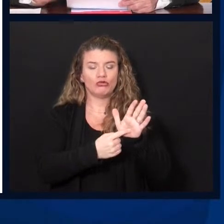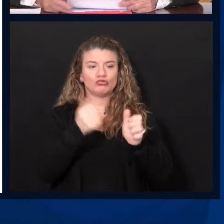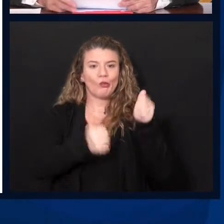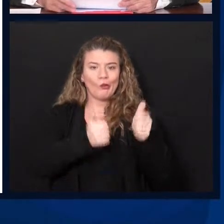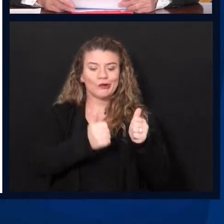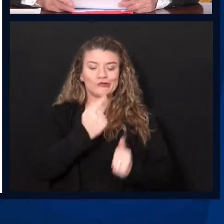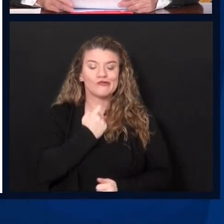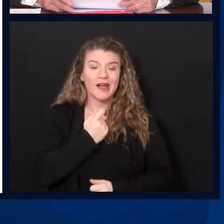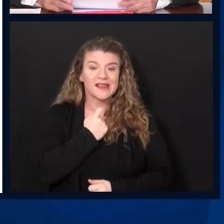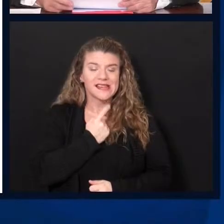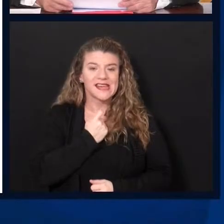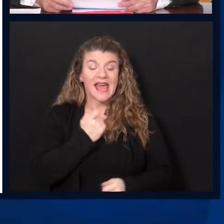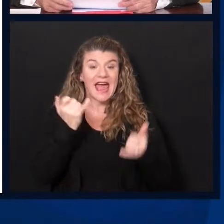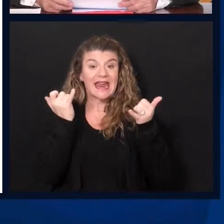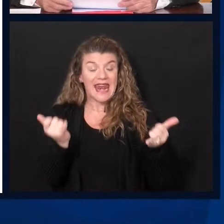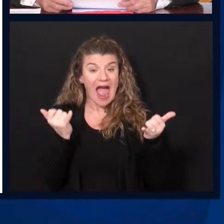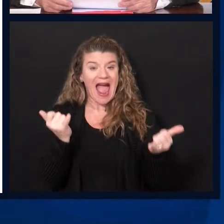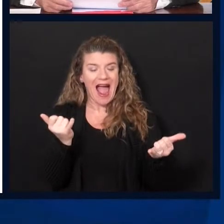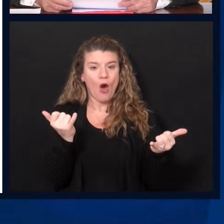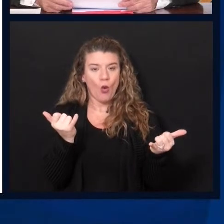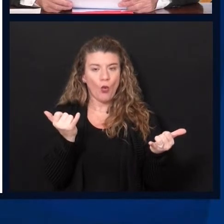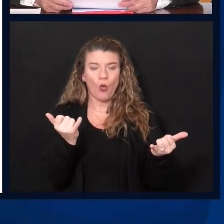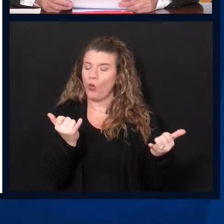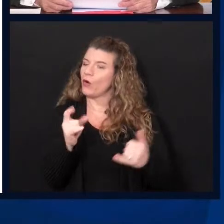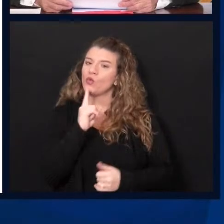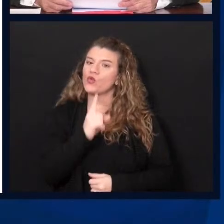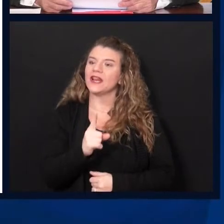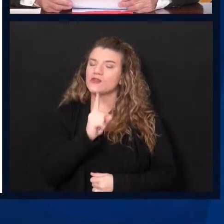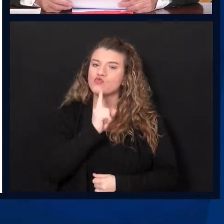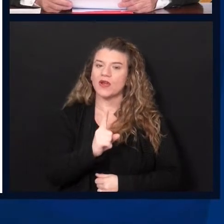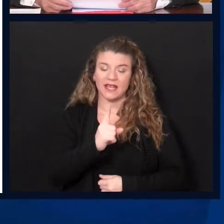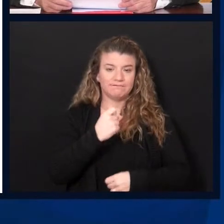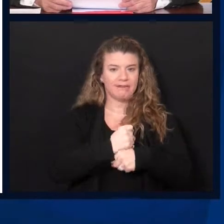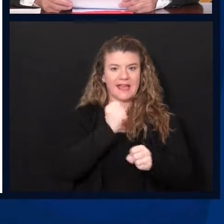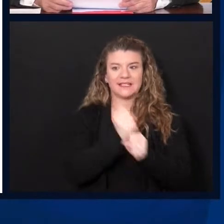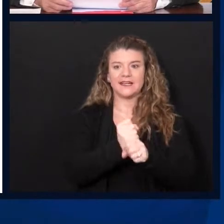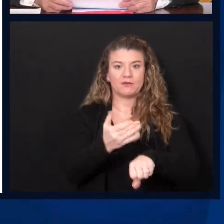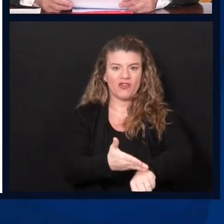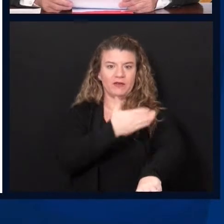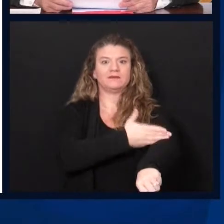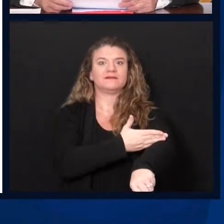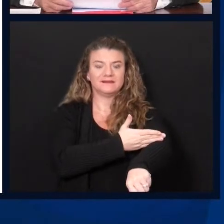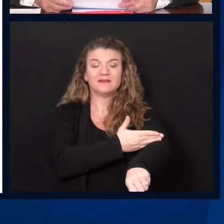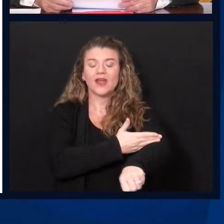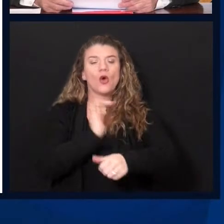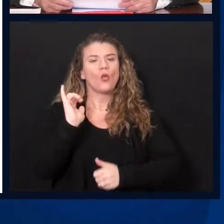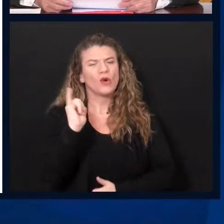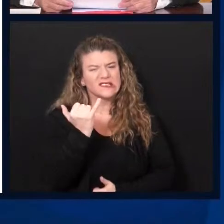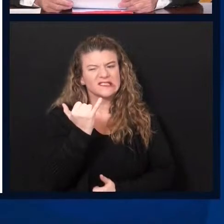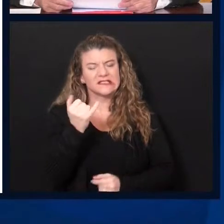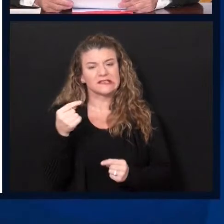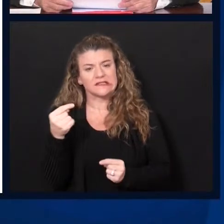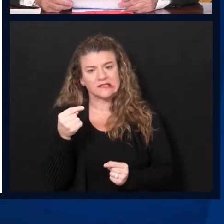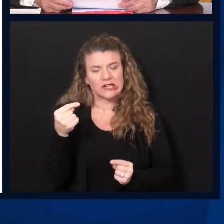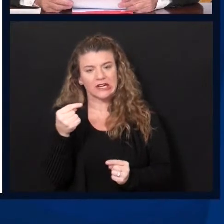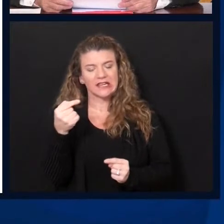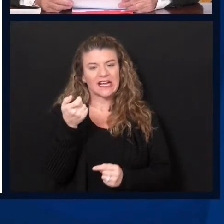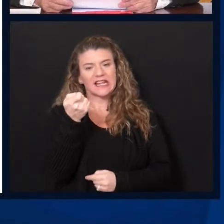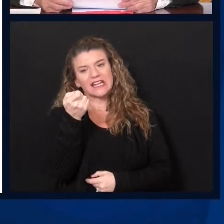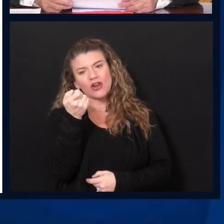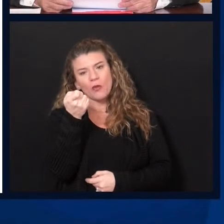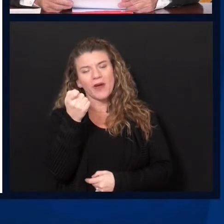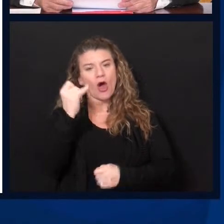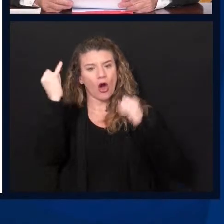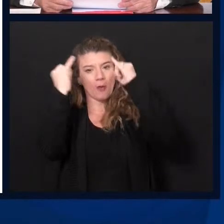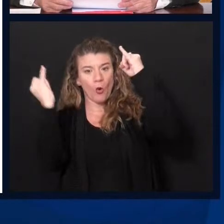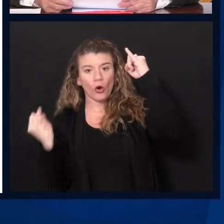See now we're really making it. We're still struggling with, for the most part, some